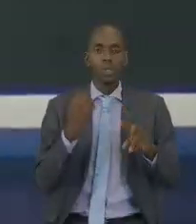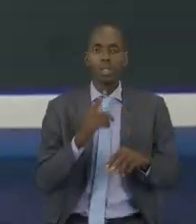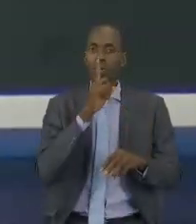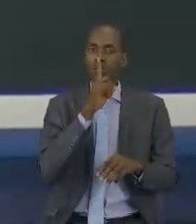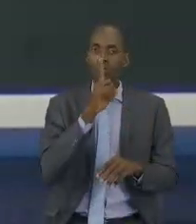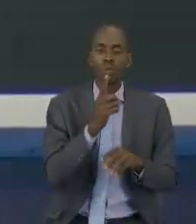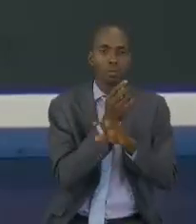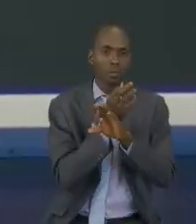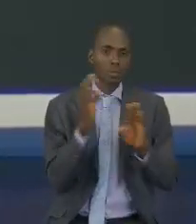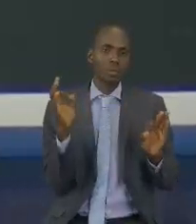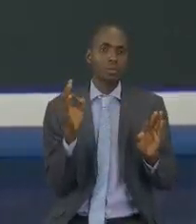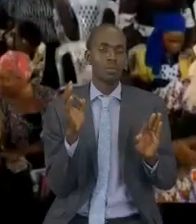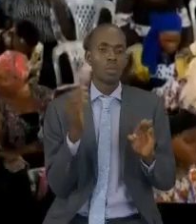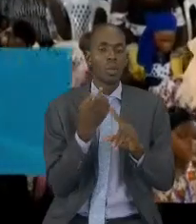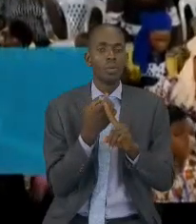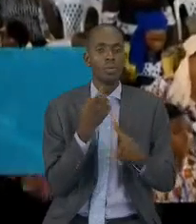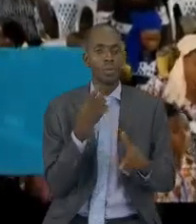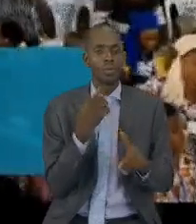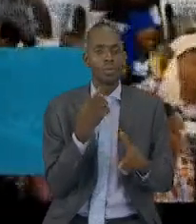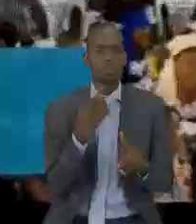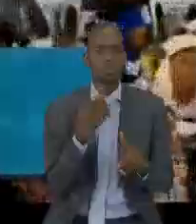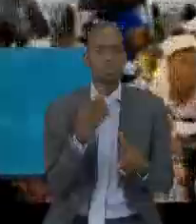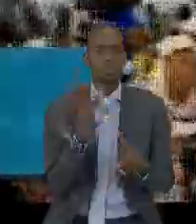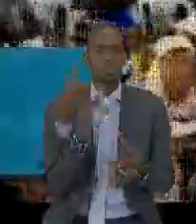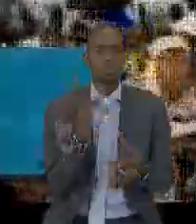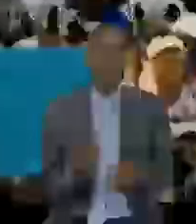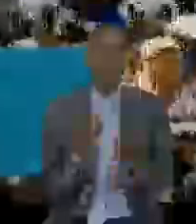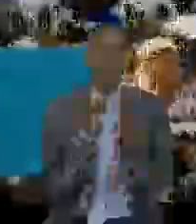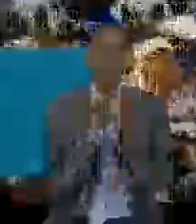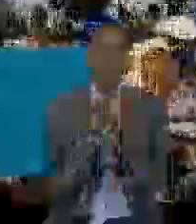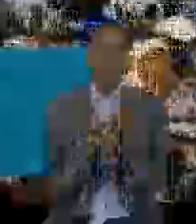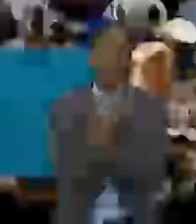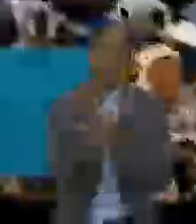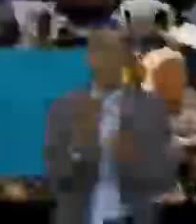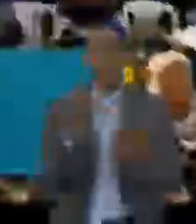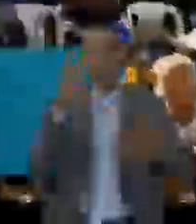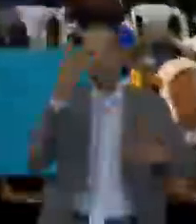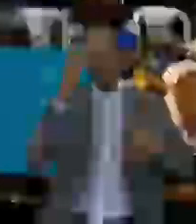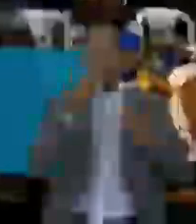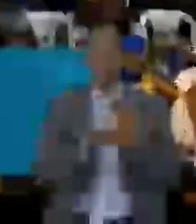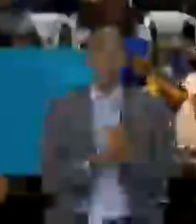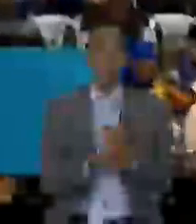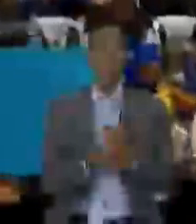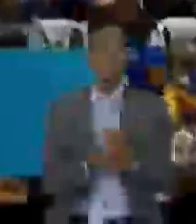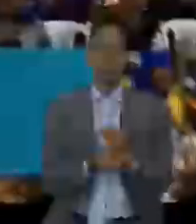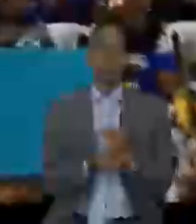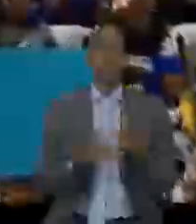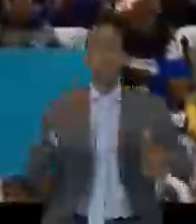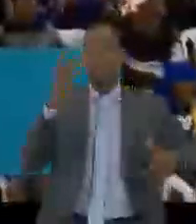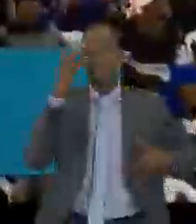freedom from the captivity of sickness.